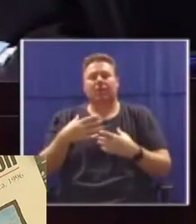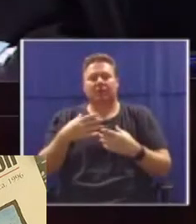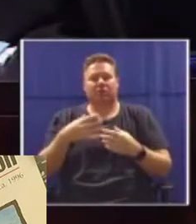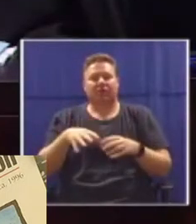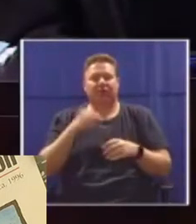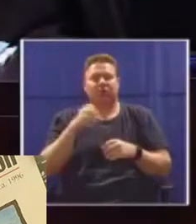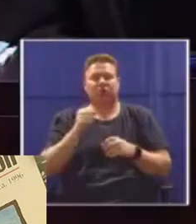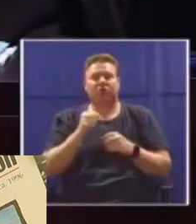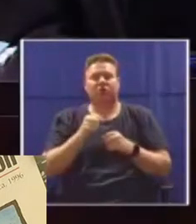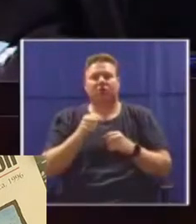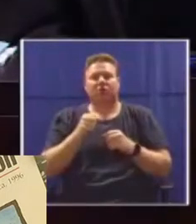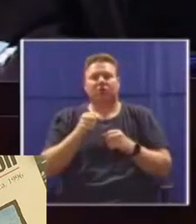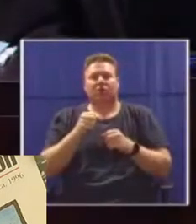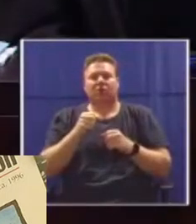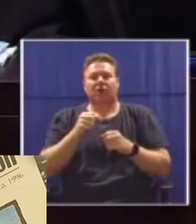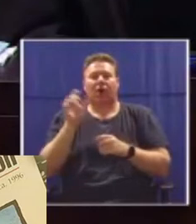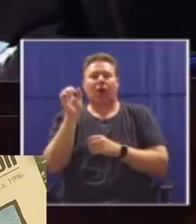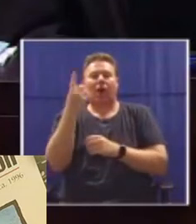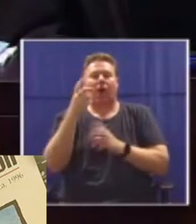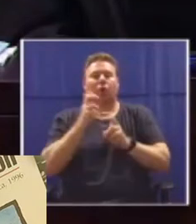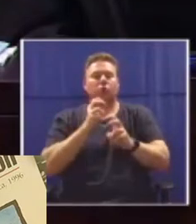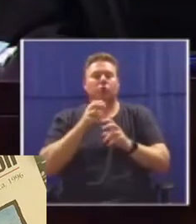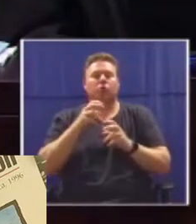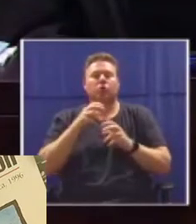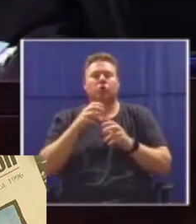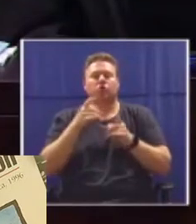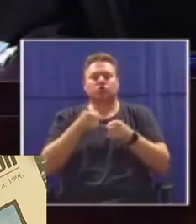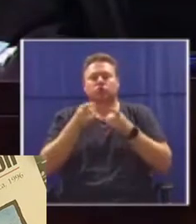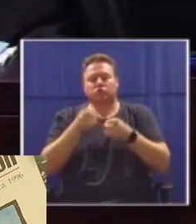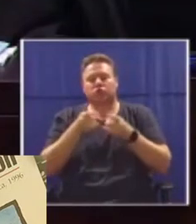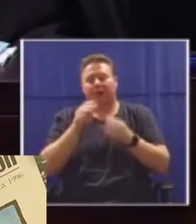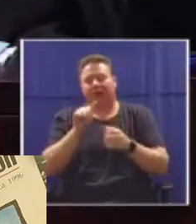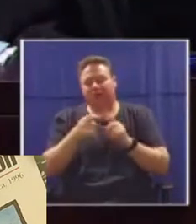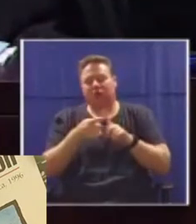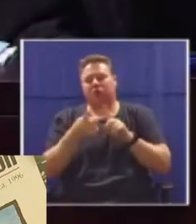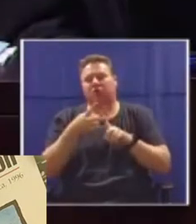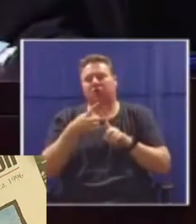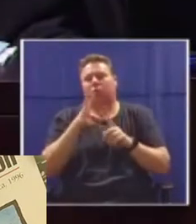Gautrain Management Agency and Western Cape Department of Transport and